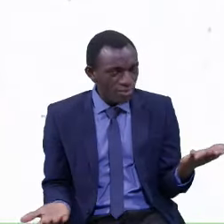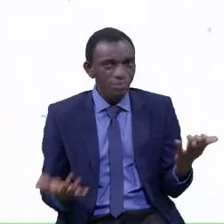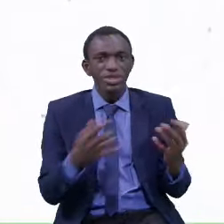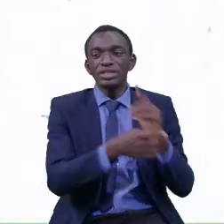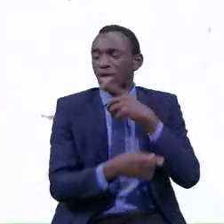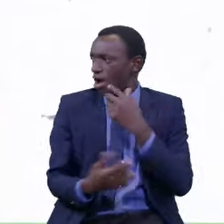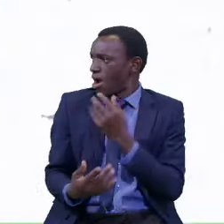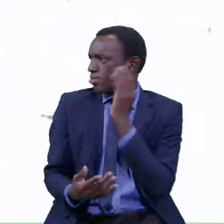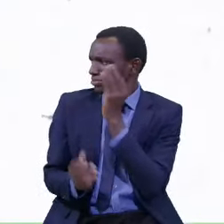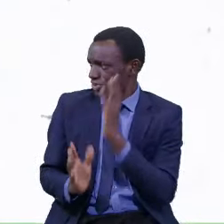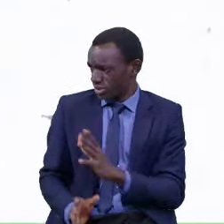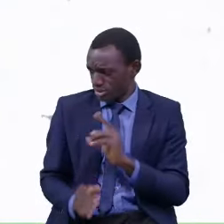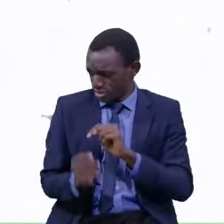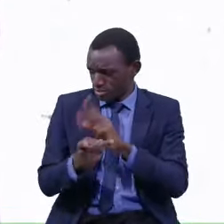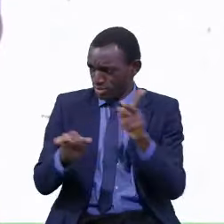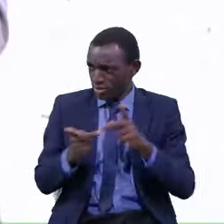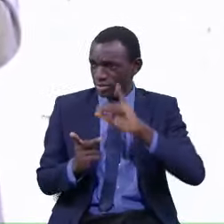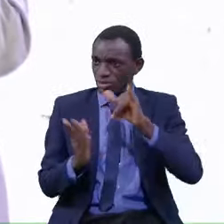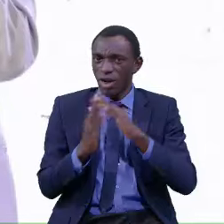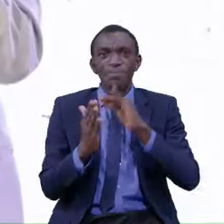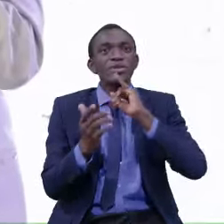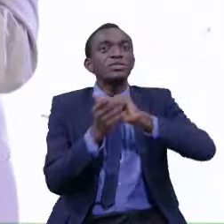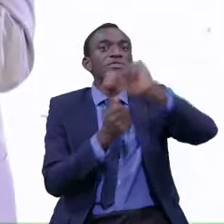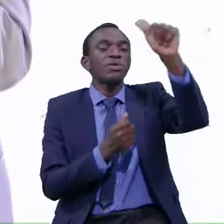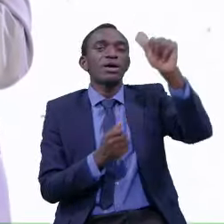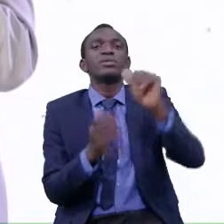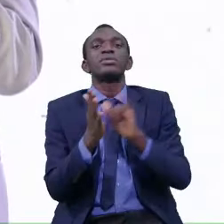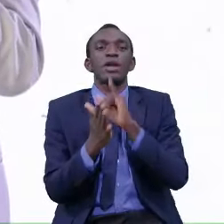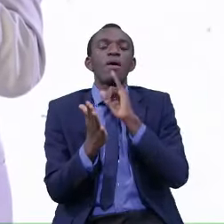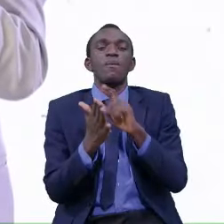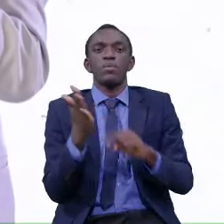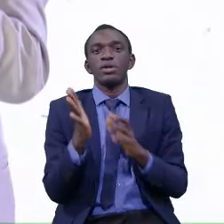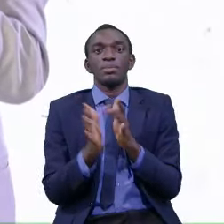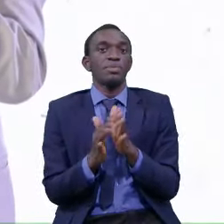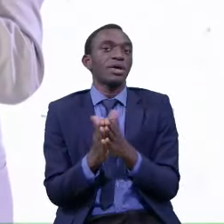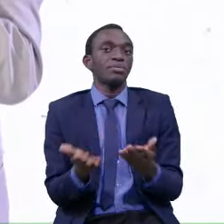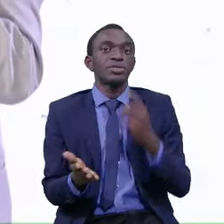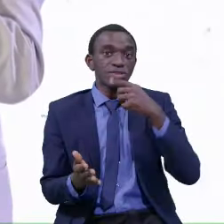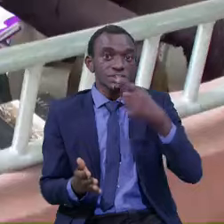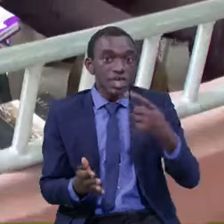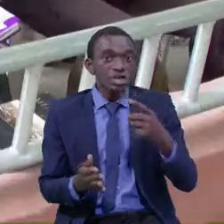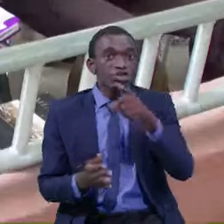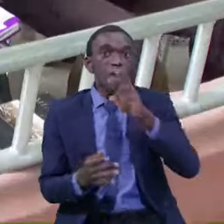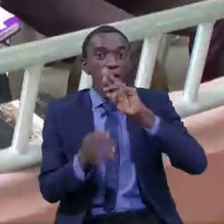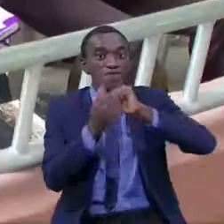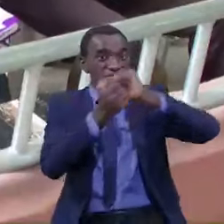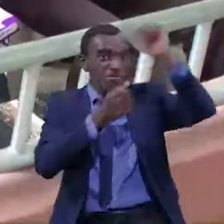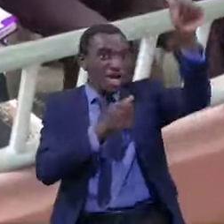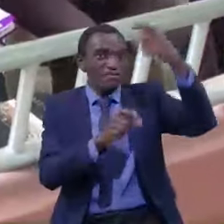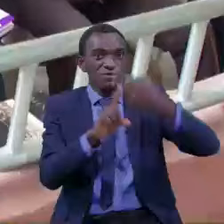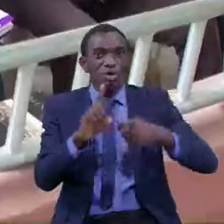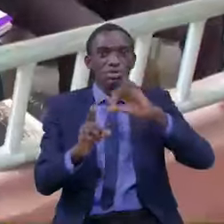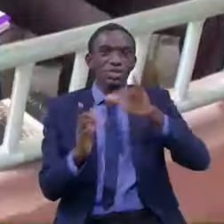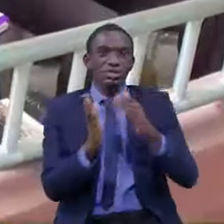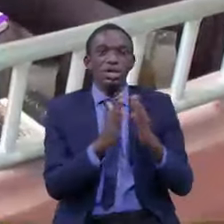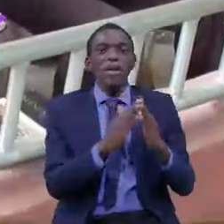You're far away from Jerusalem, but the gift is not far away from you. The